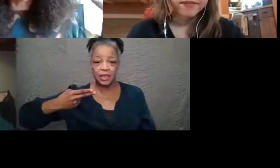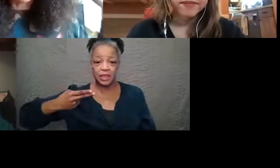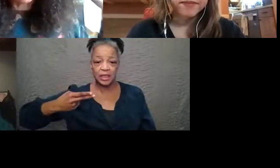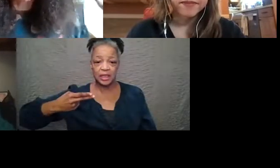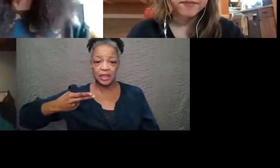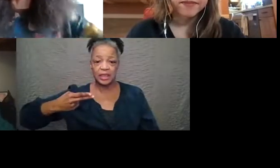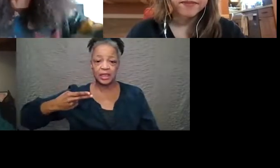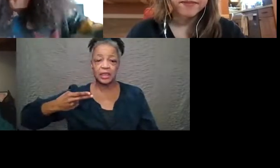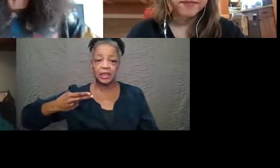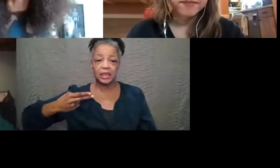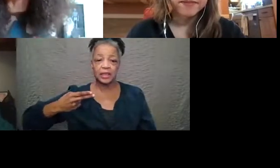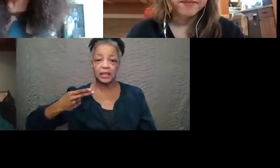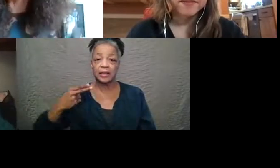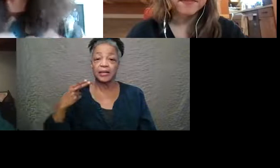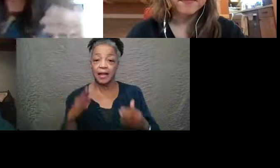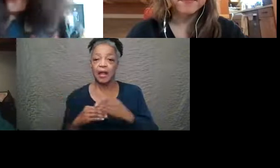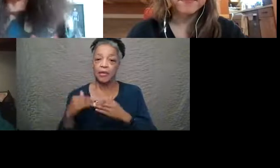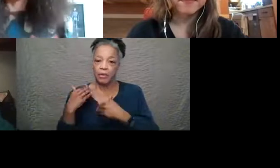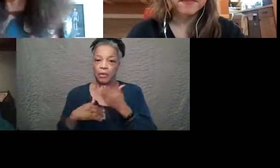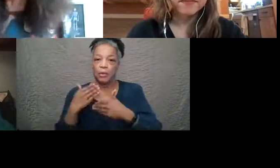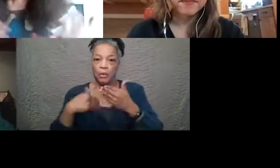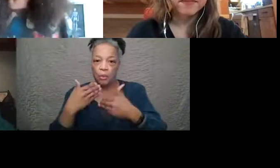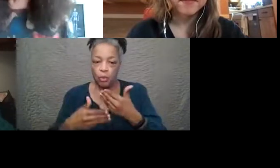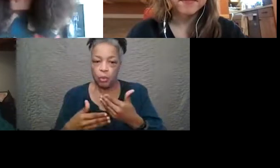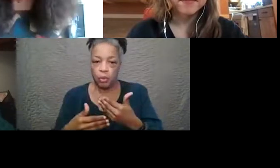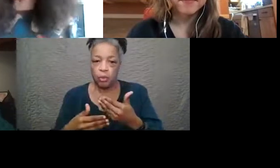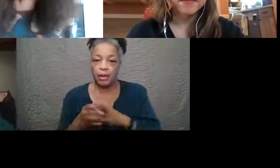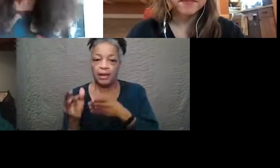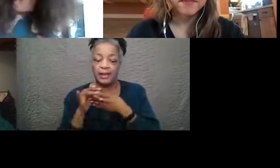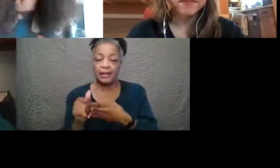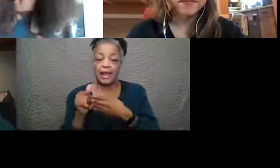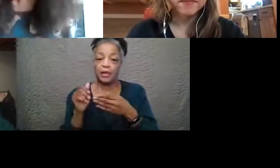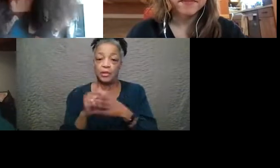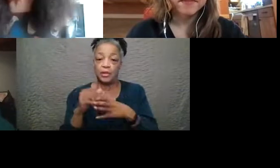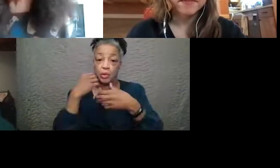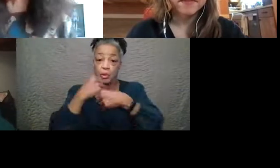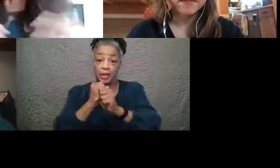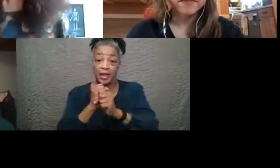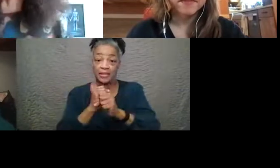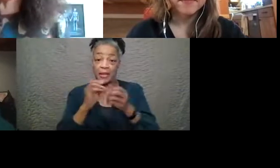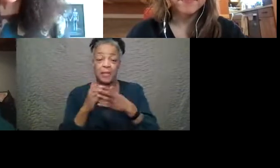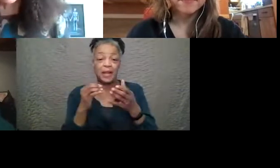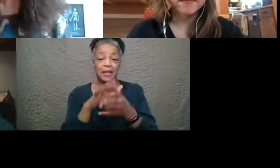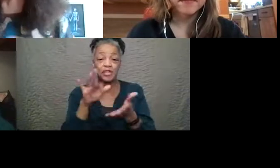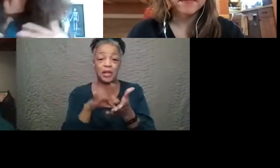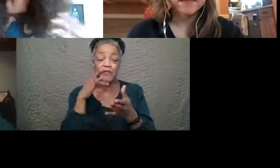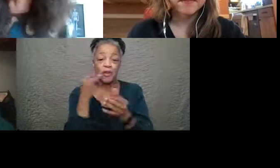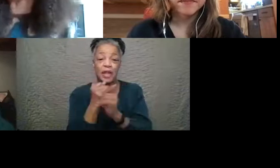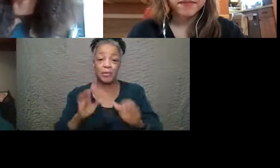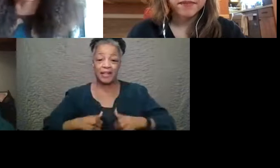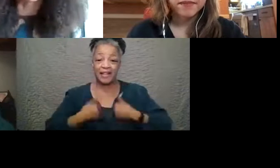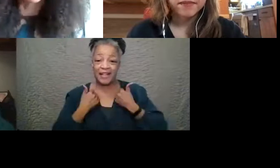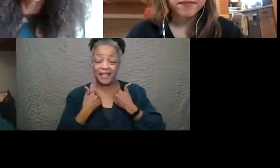know, move forward with momentum that, you know, led to the creation of hundreds of centers for independent living, statewide independent